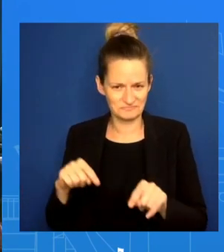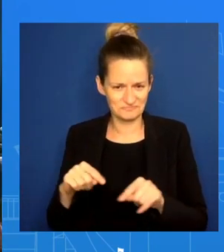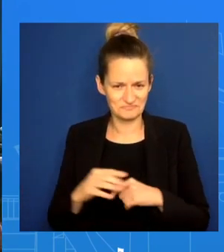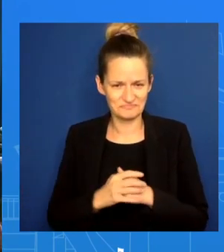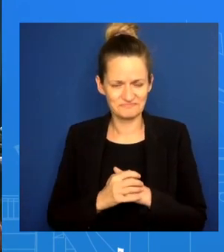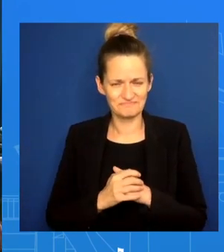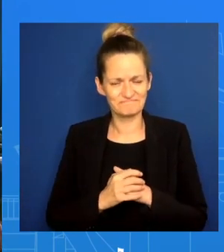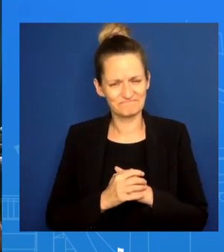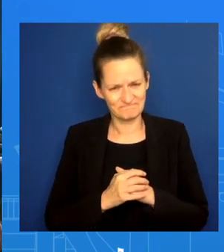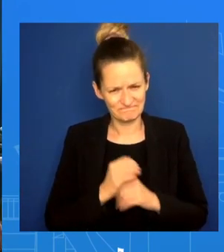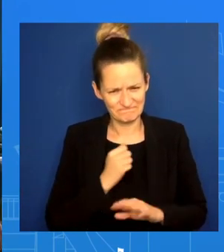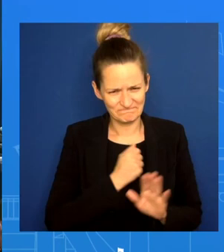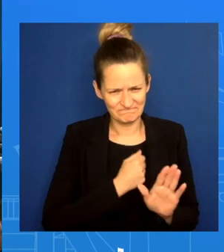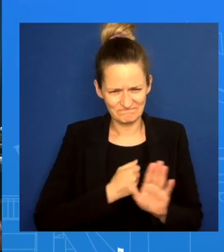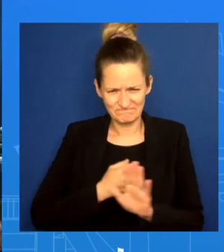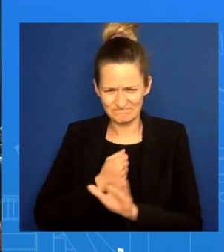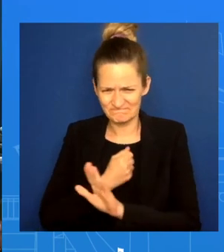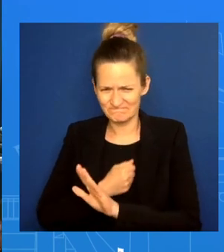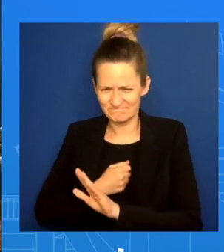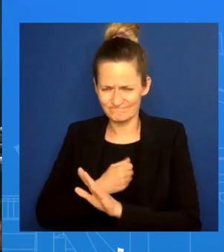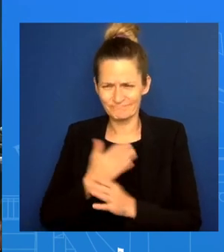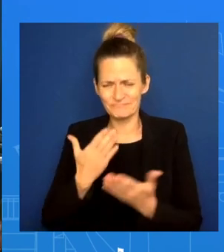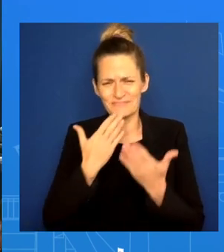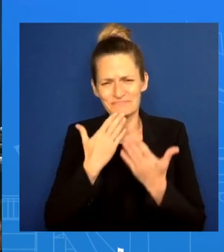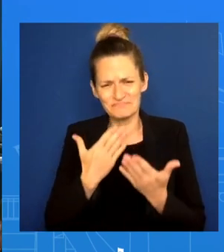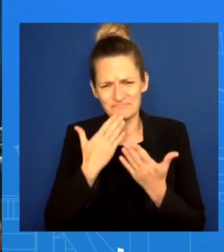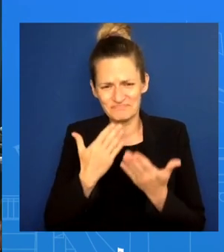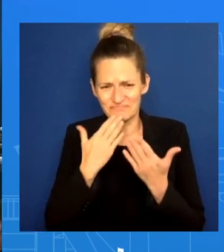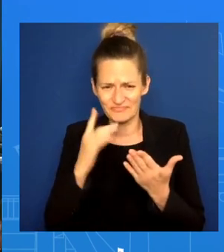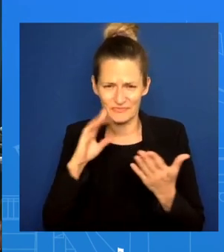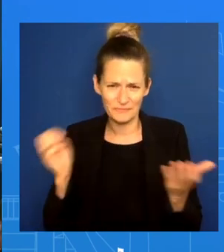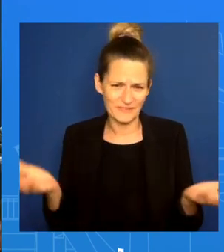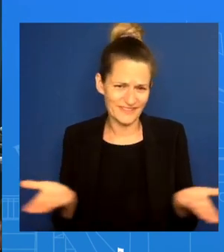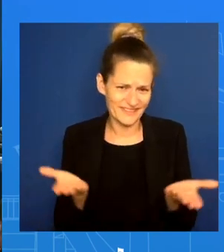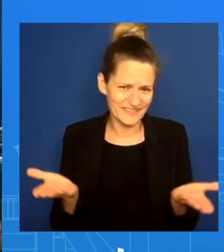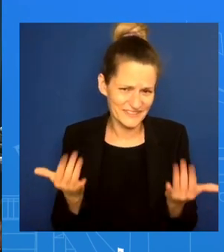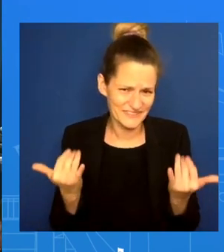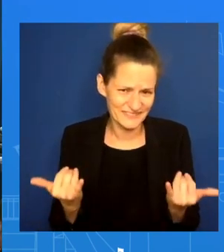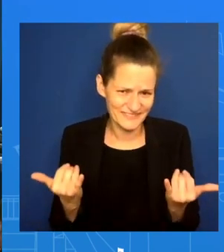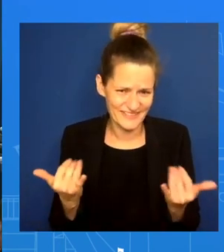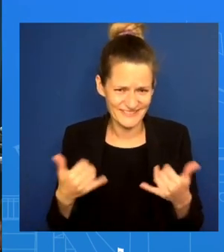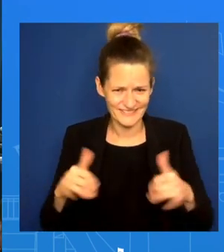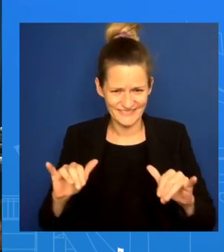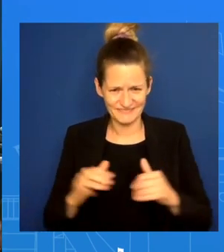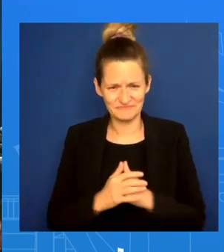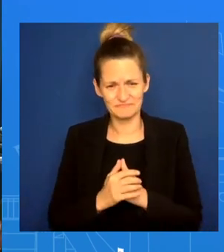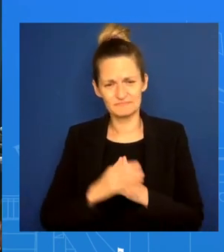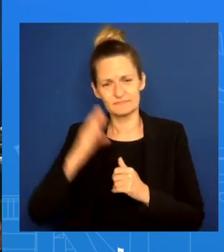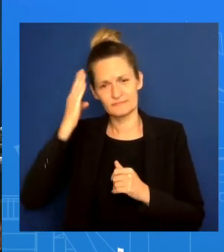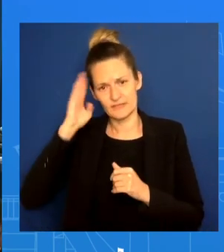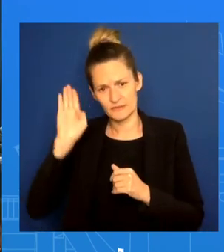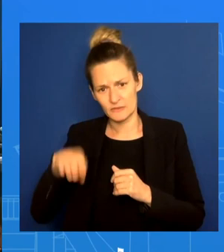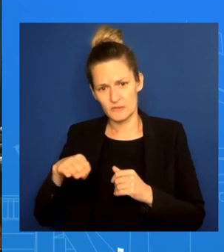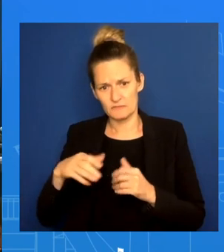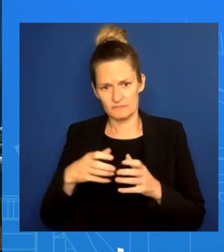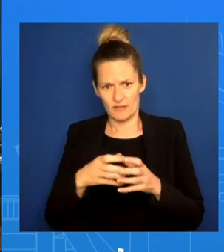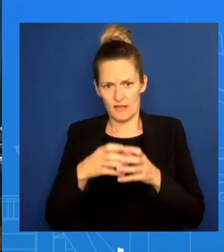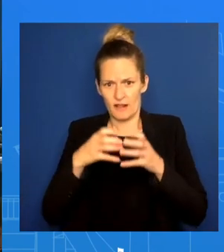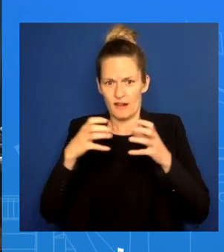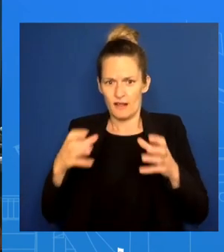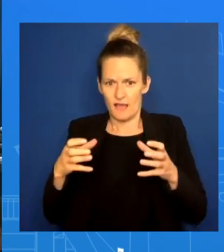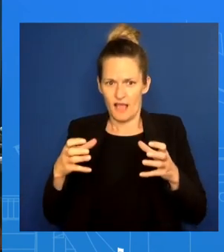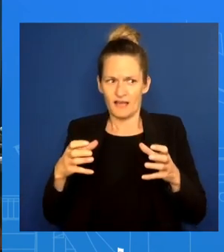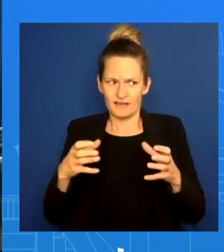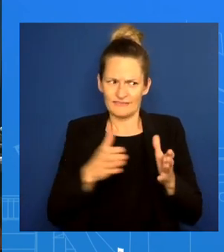here. We know there's a lot of interest today on some international issues out there, so we wanted to make sure that we had someone